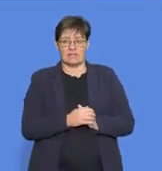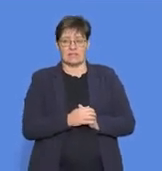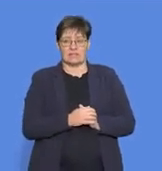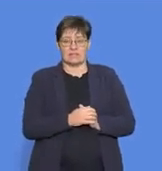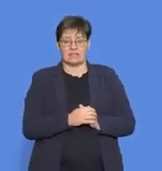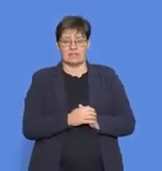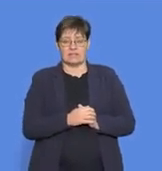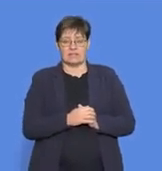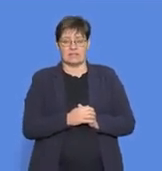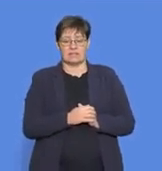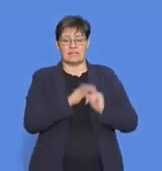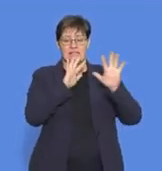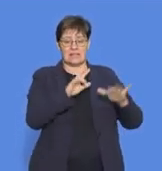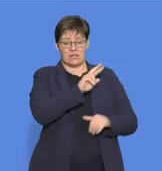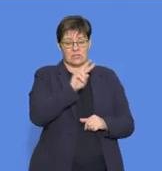be